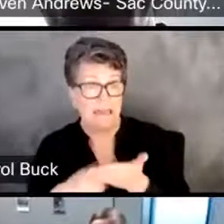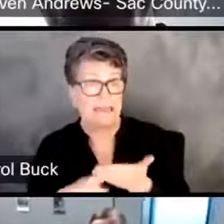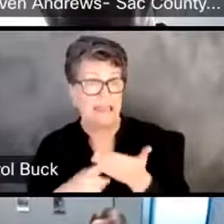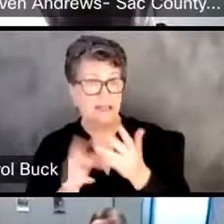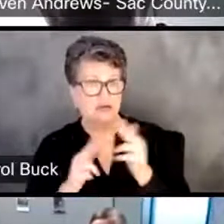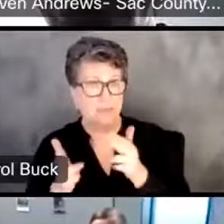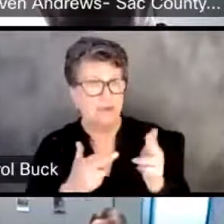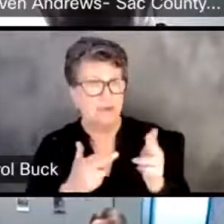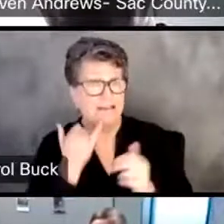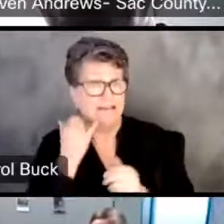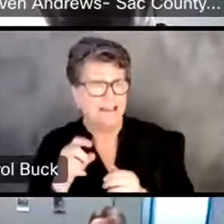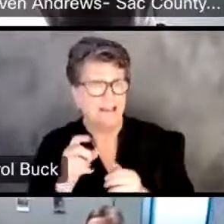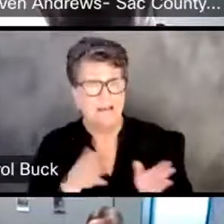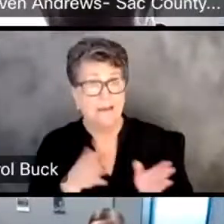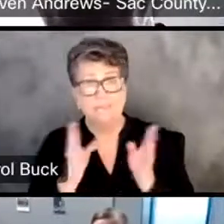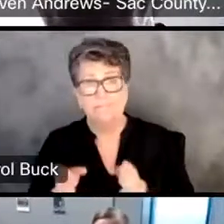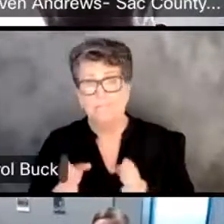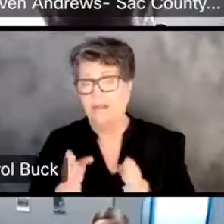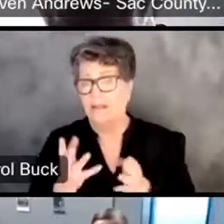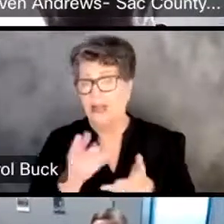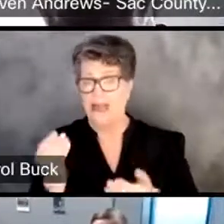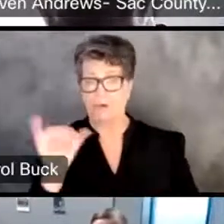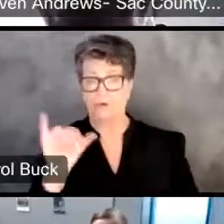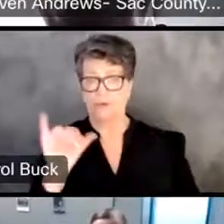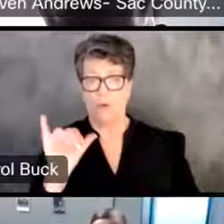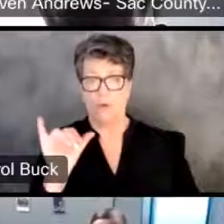needed. And also